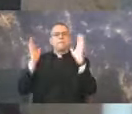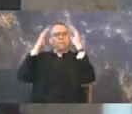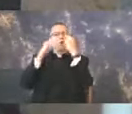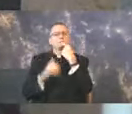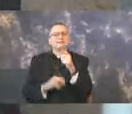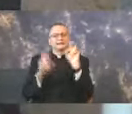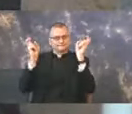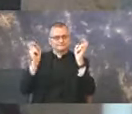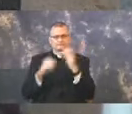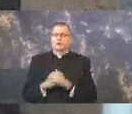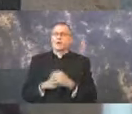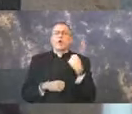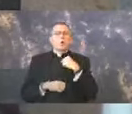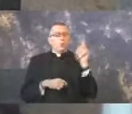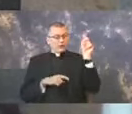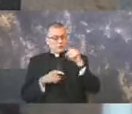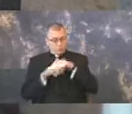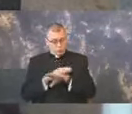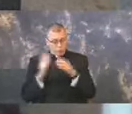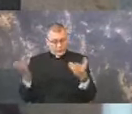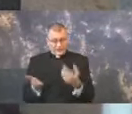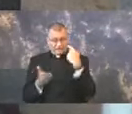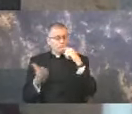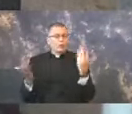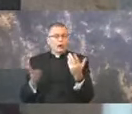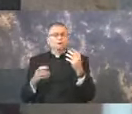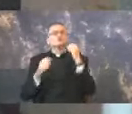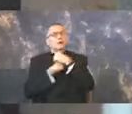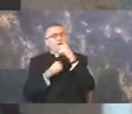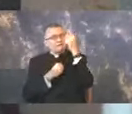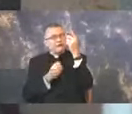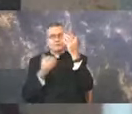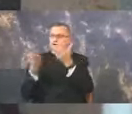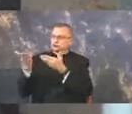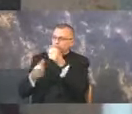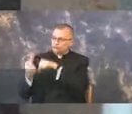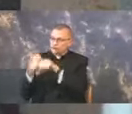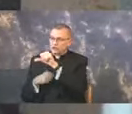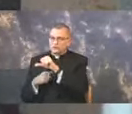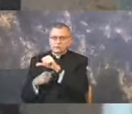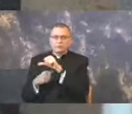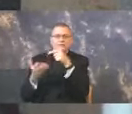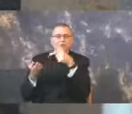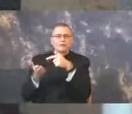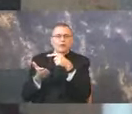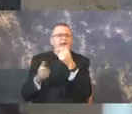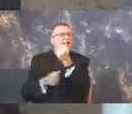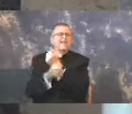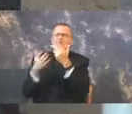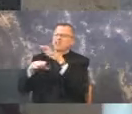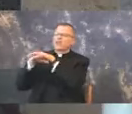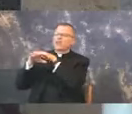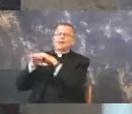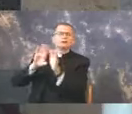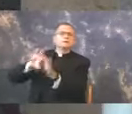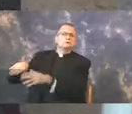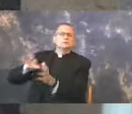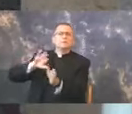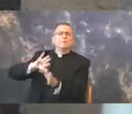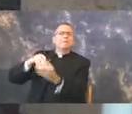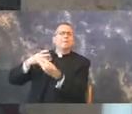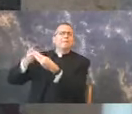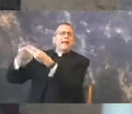this world to love Him and our neighbors. Everything else passes away, only this remains. The tragedy we're